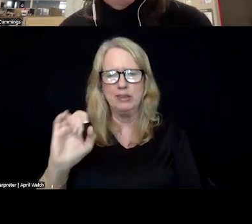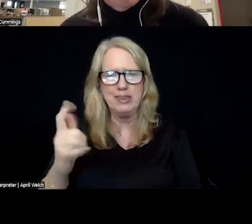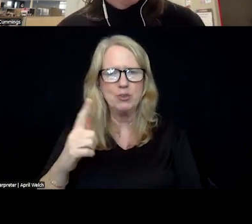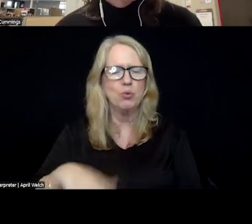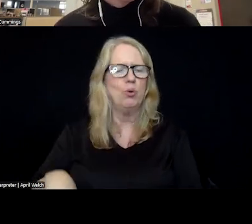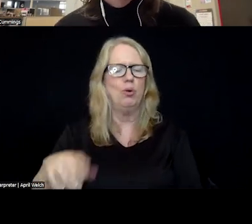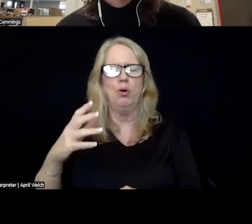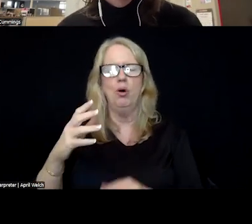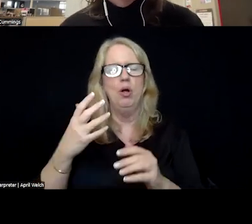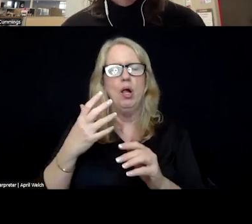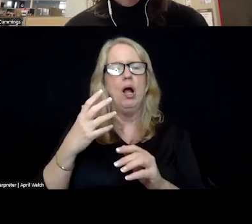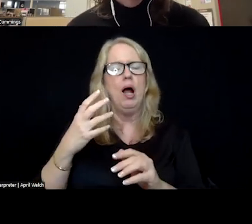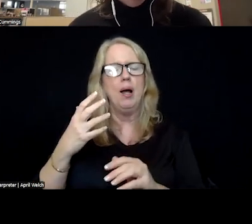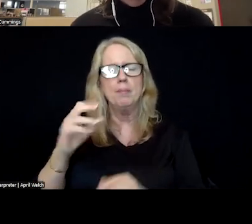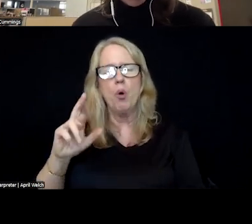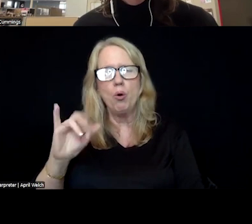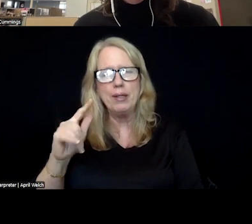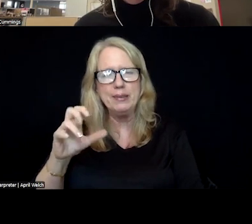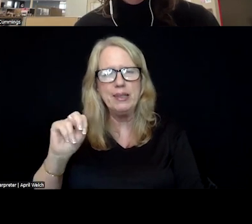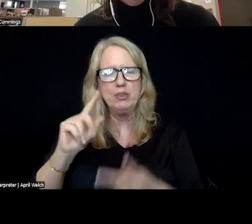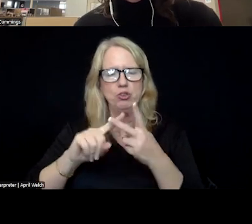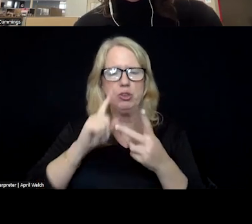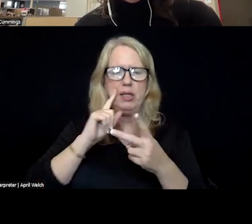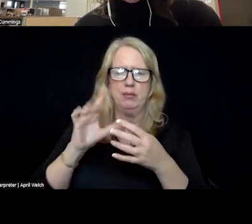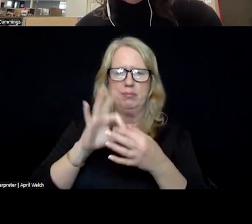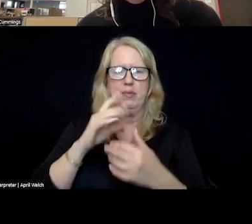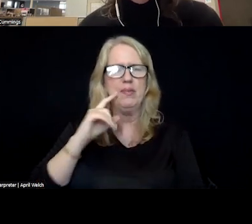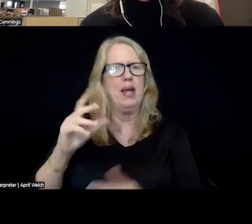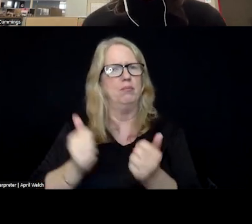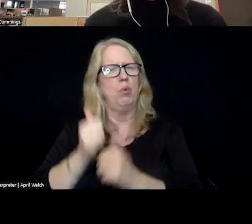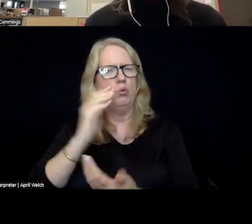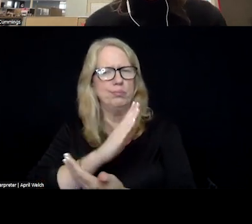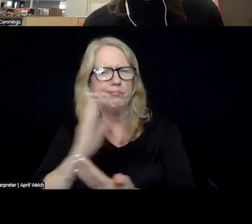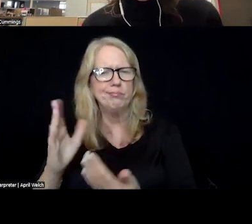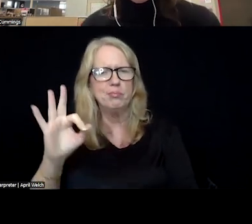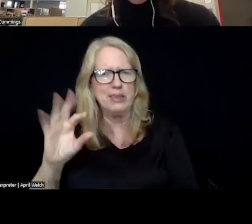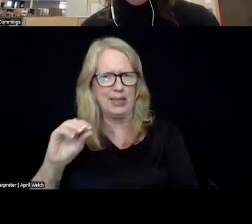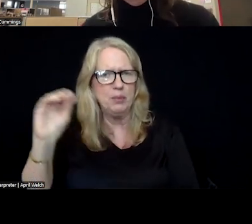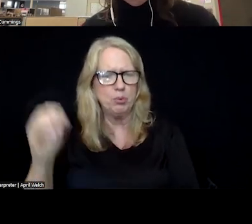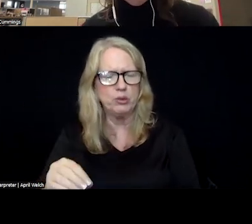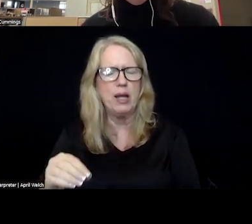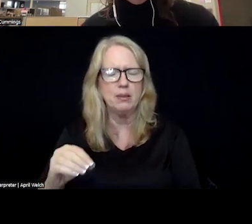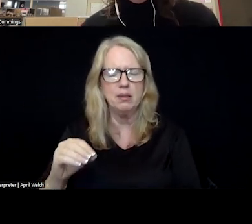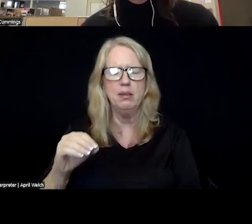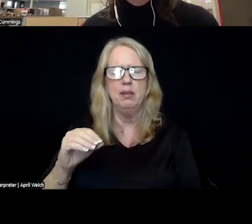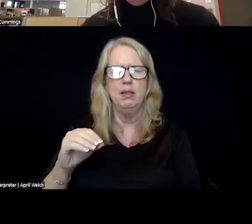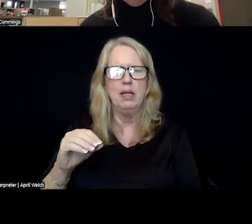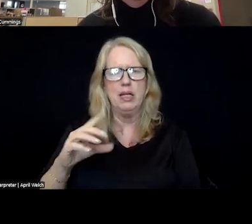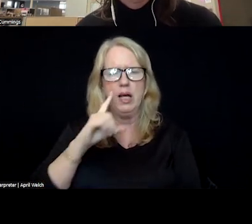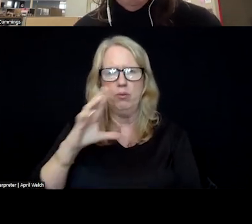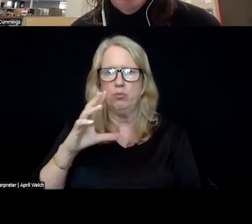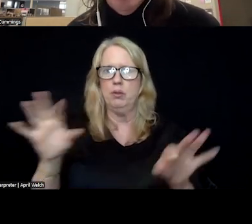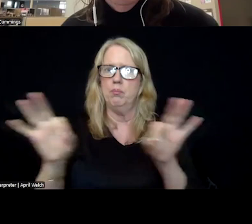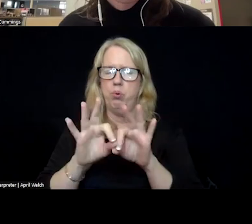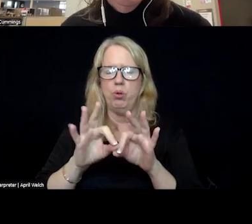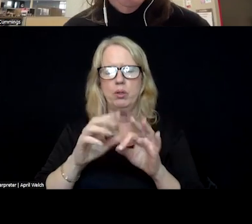identity are most often in the 90th percentile of being key aspects of